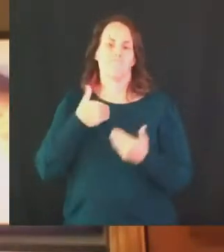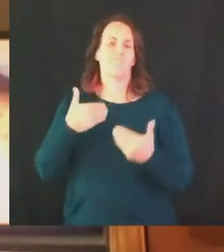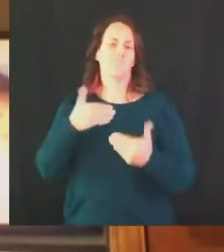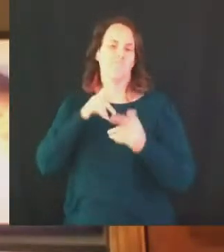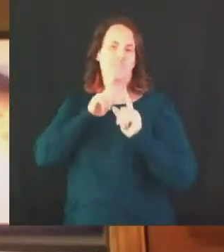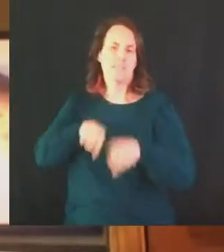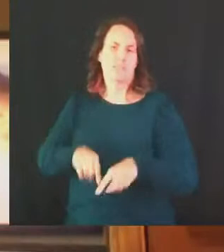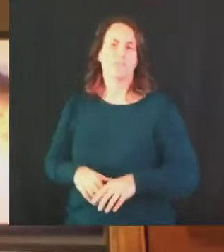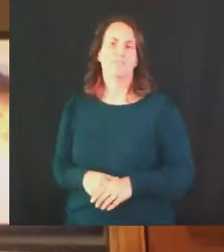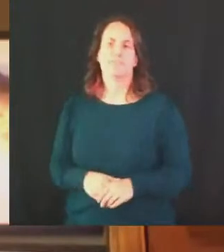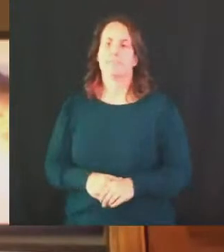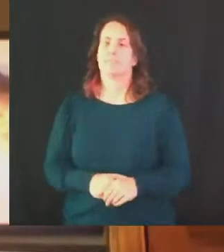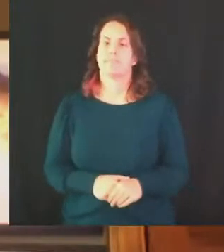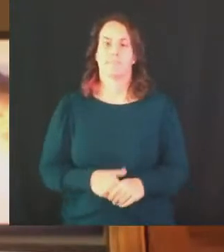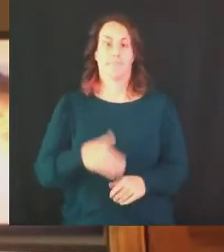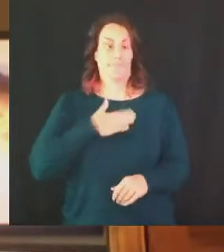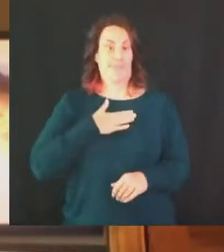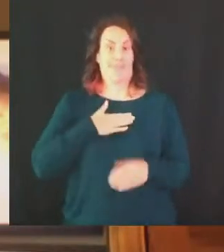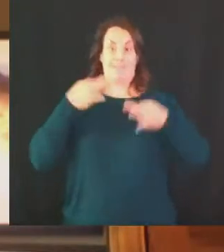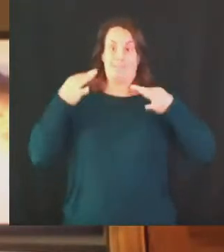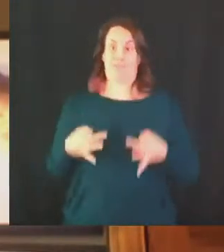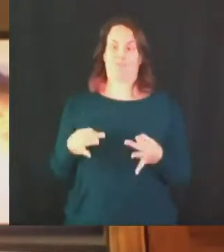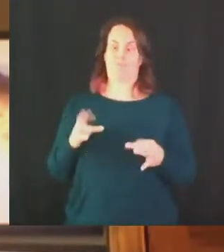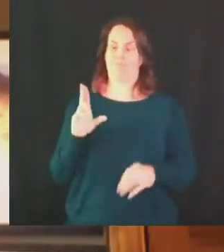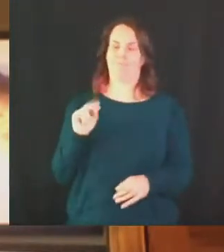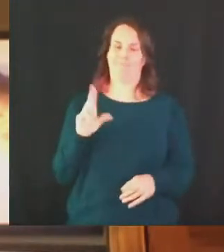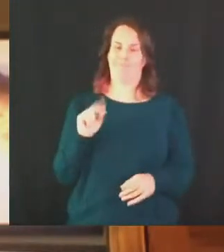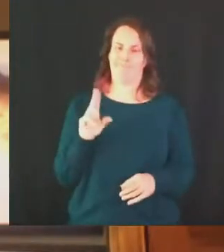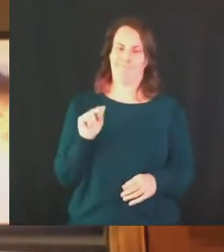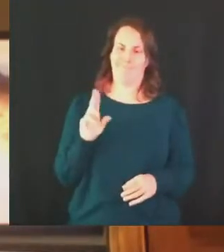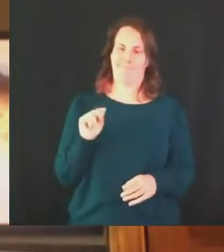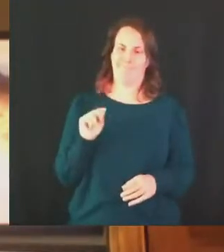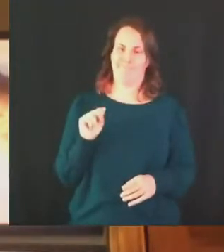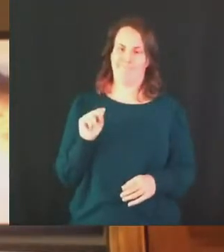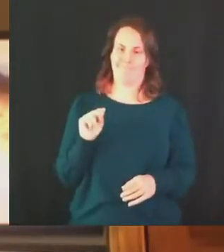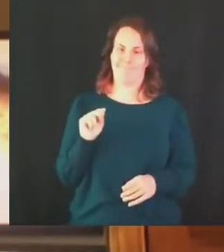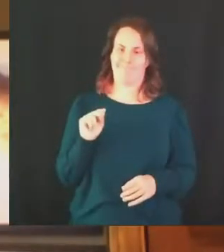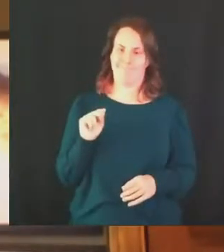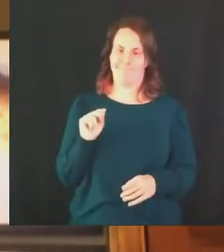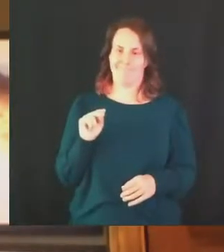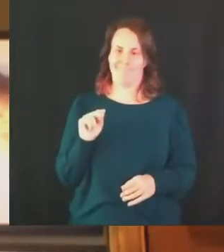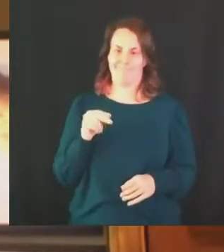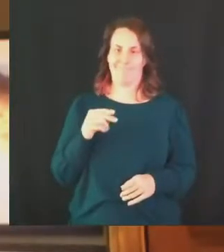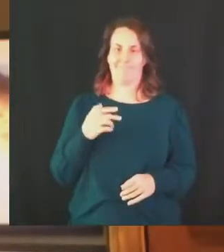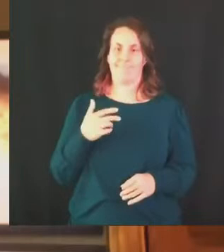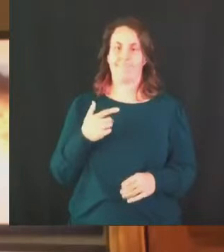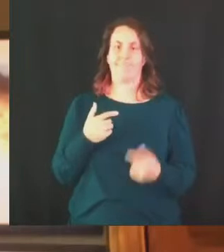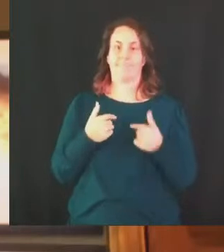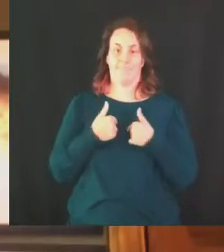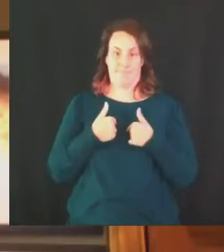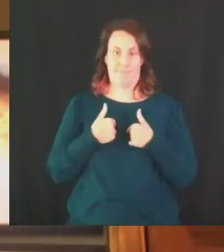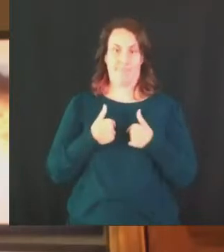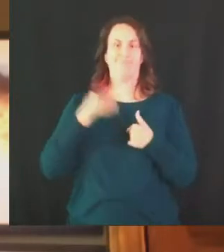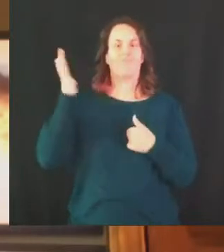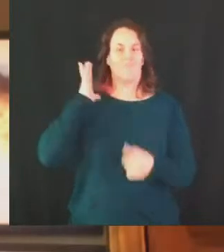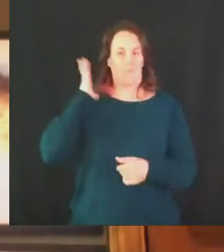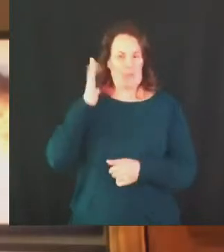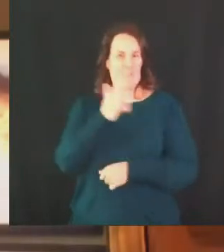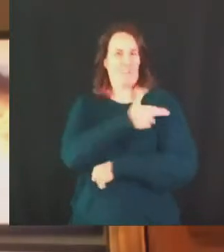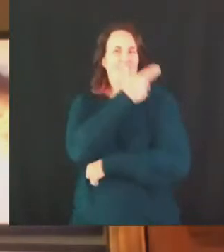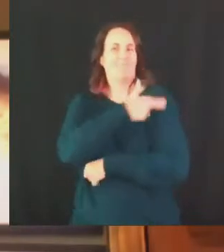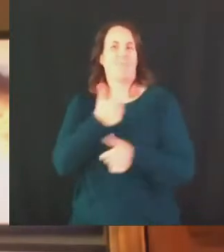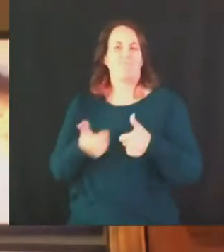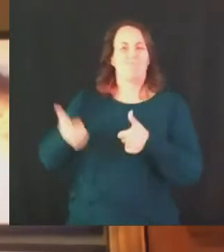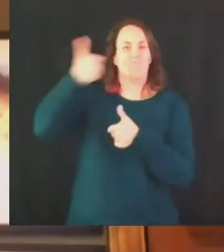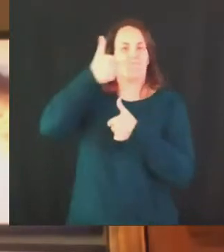whatsoever. Being a former hospital leader, I would say to the answer to that question is that the hospital staff